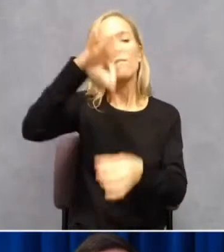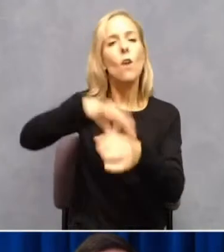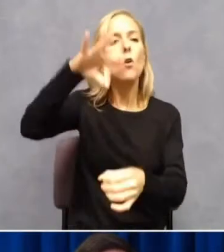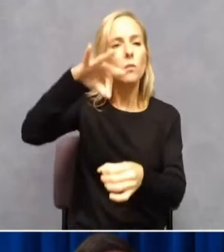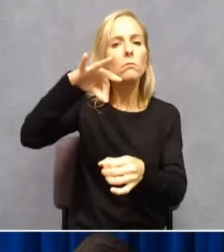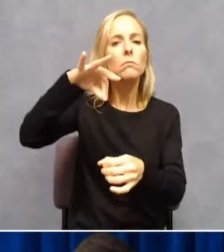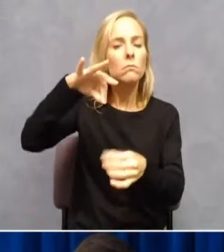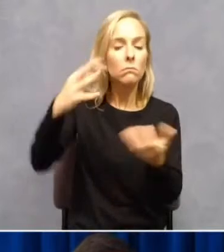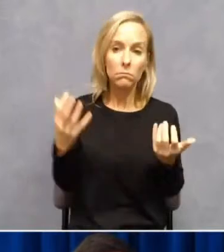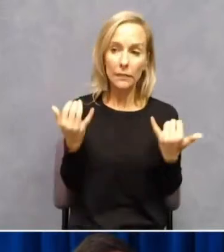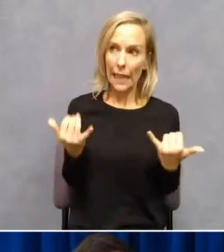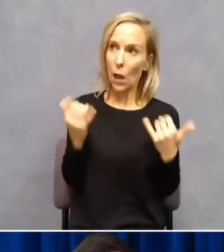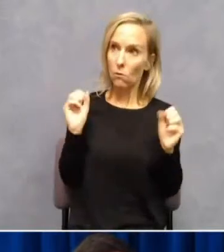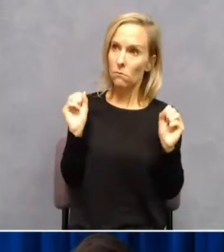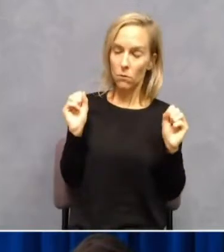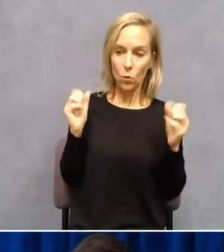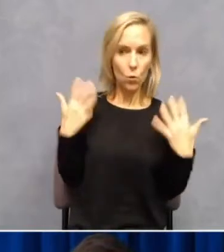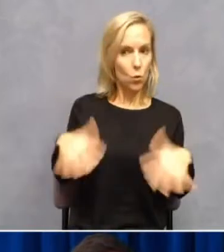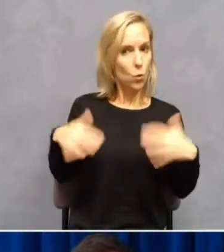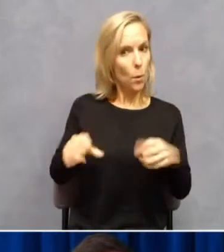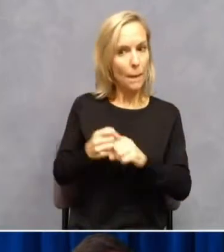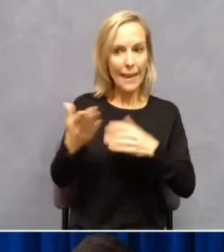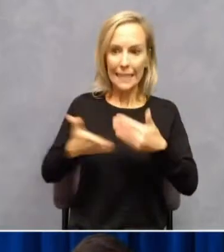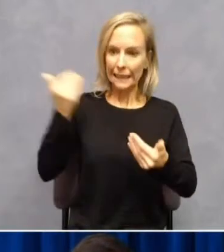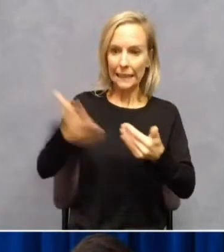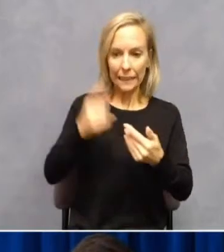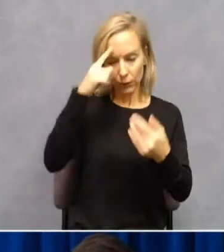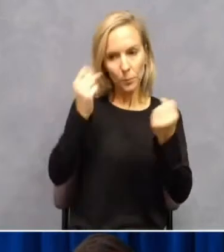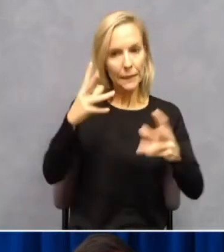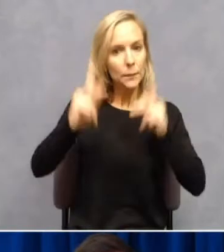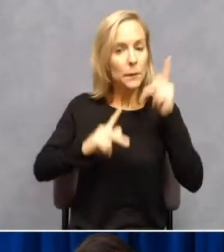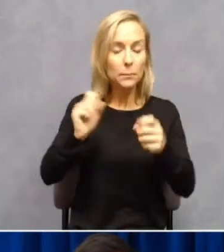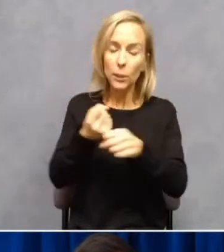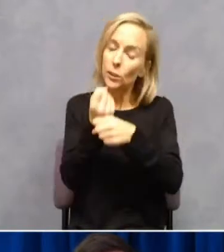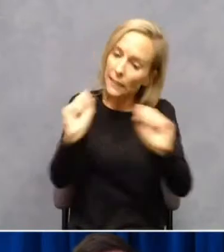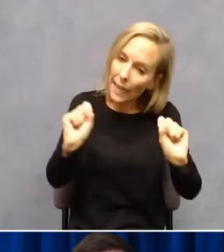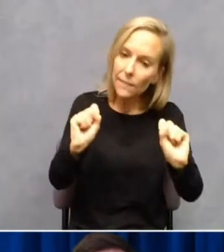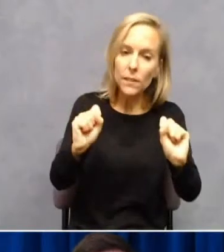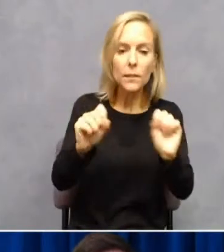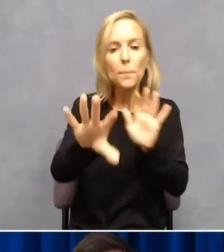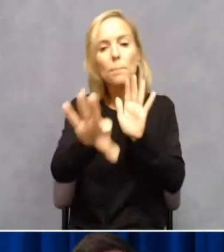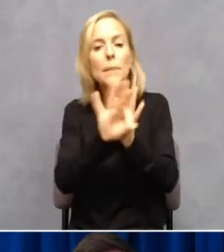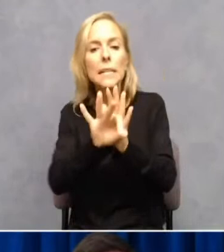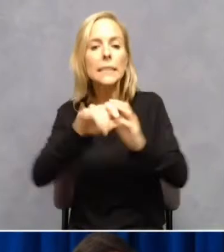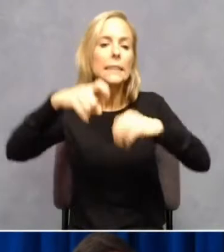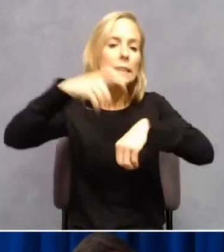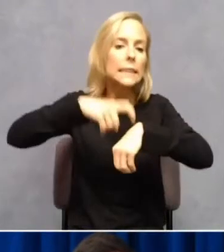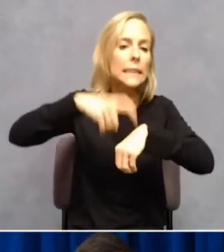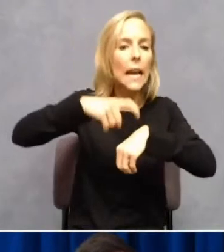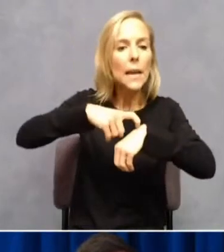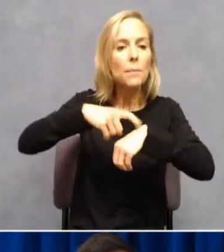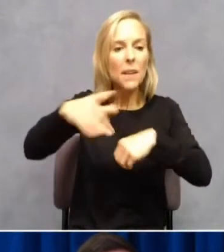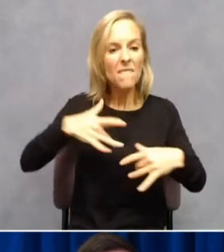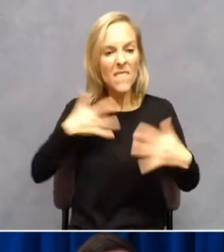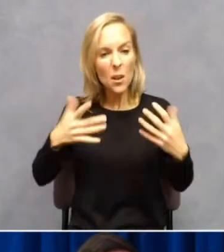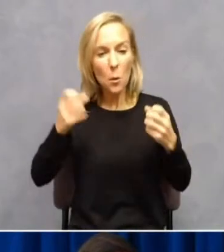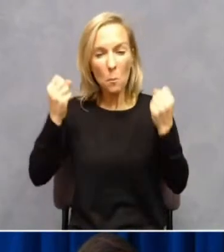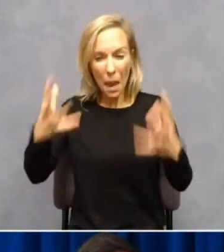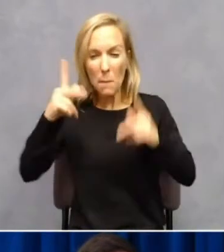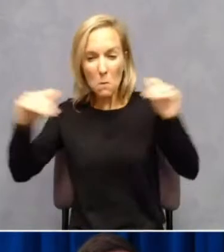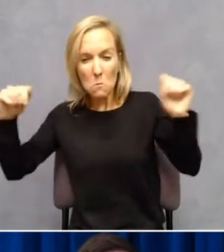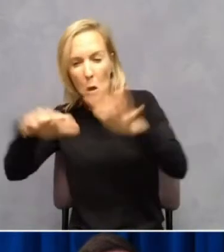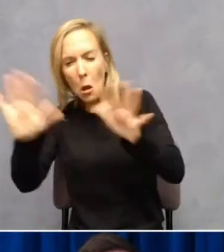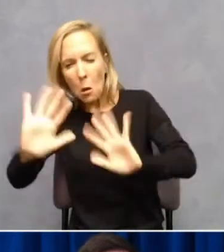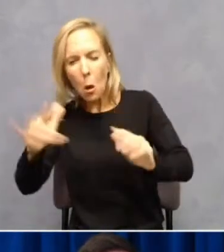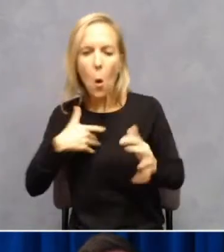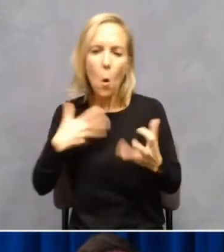easier. And this is going to make it really safe. Pick a time where there won't be as much density and make sure that your